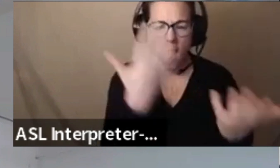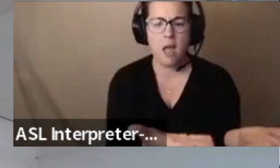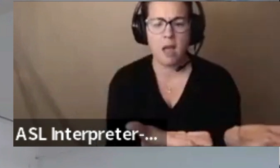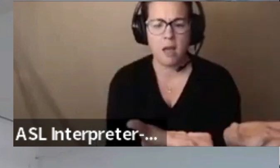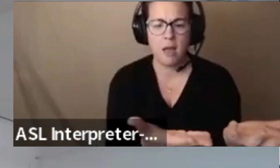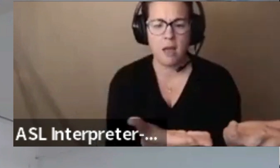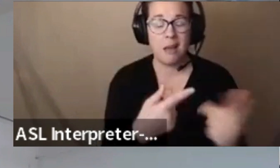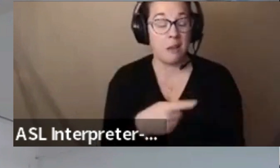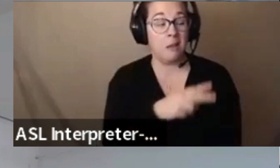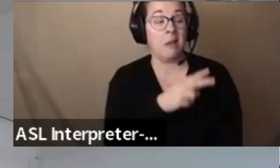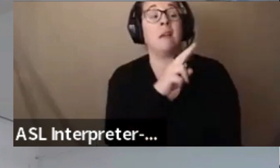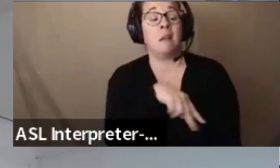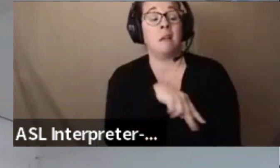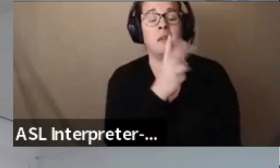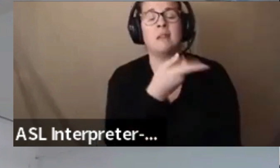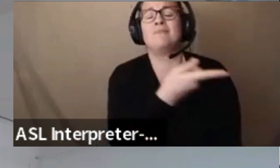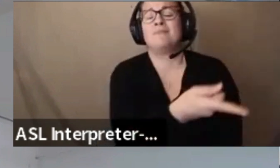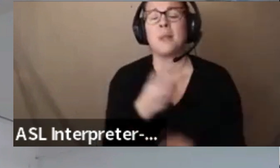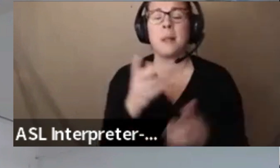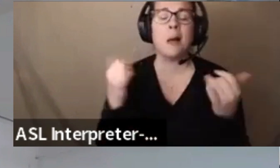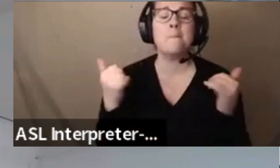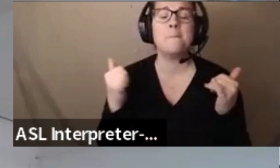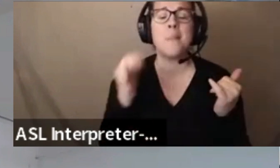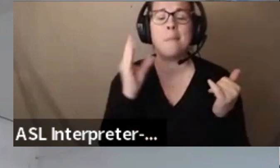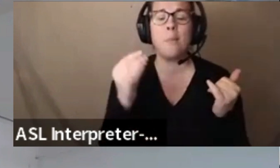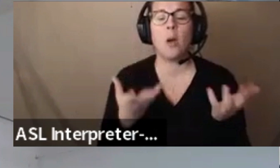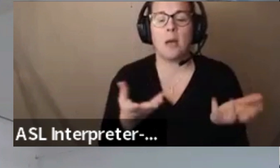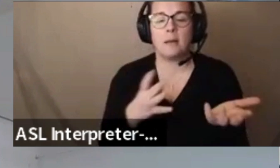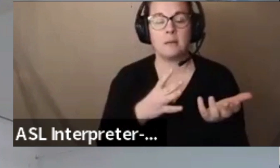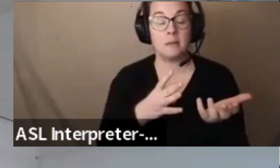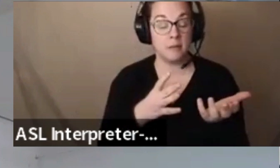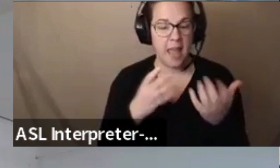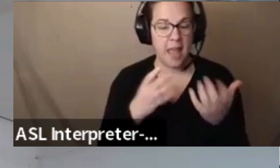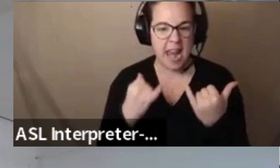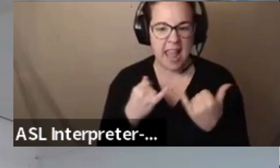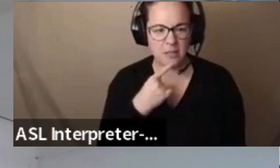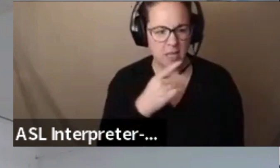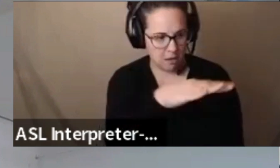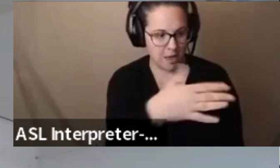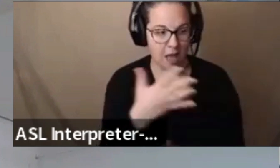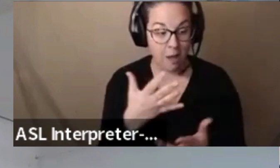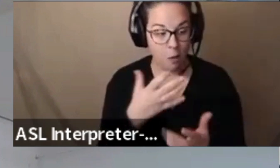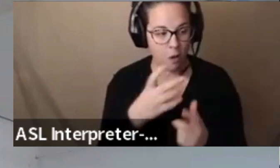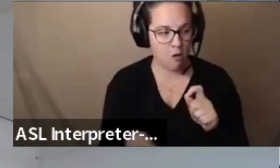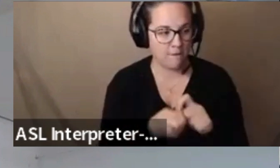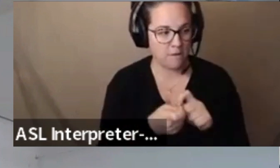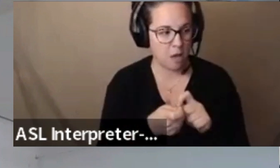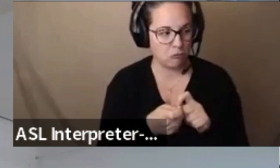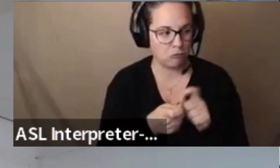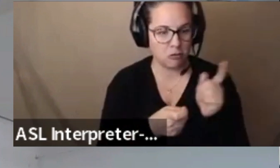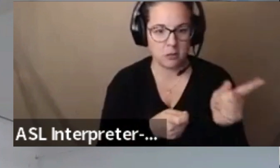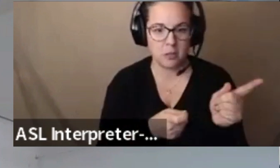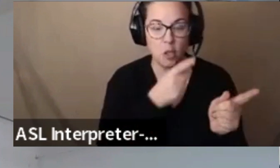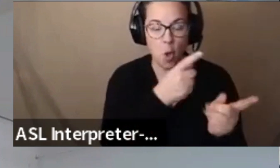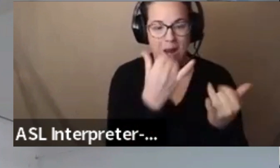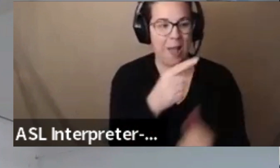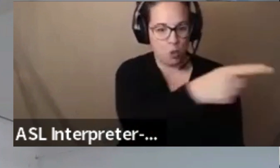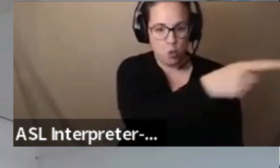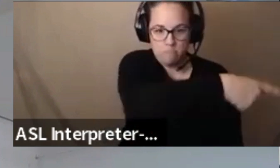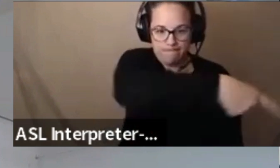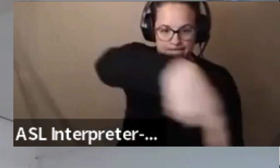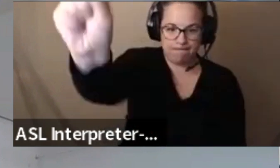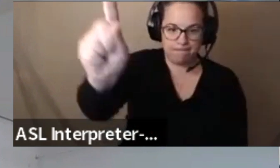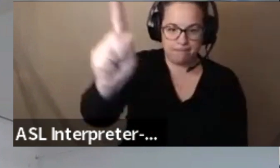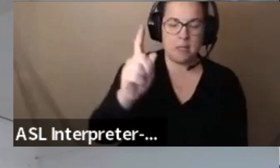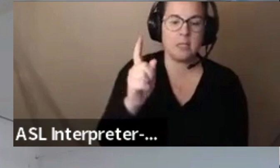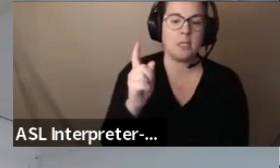boy. She's now making him go out and kill somebody to avenge her cousin, who she is much more in love with than she is